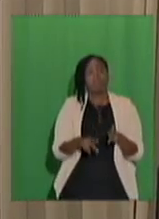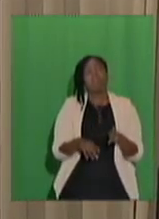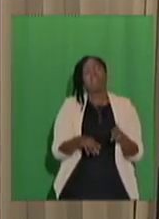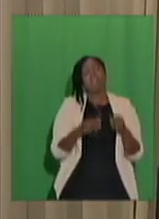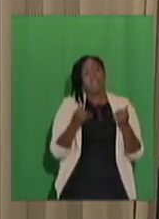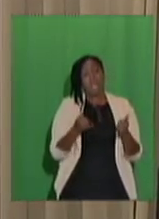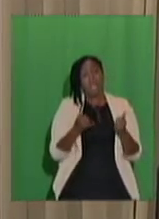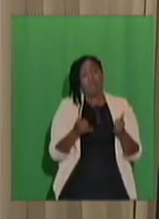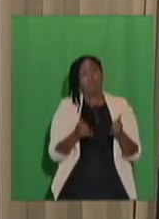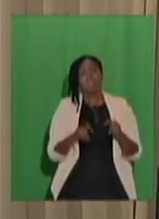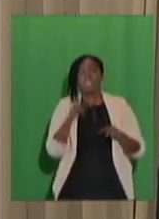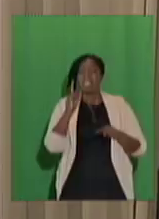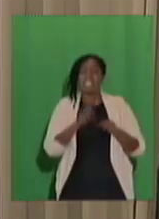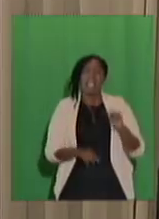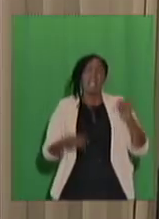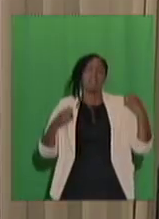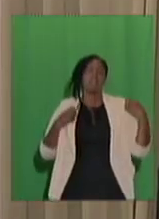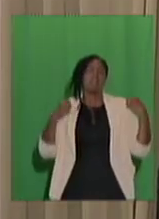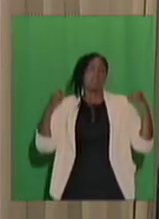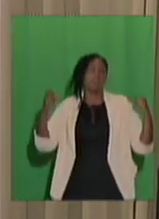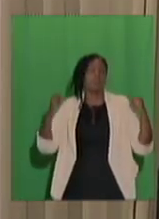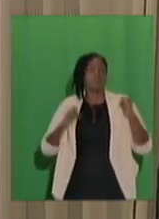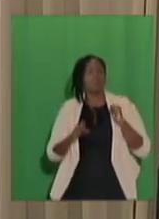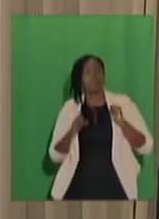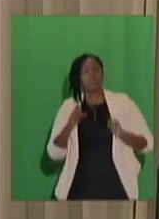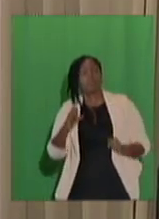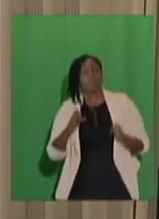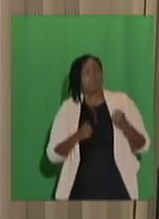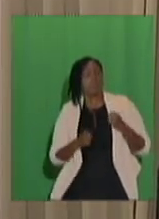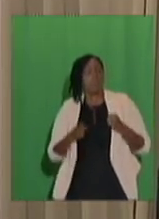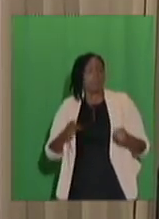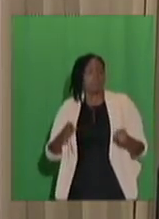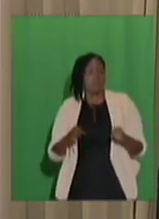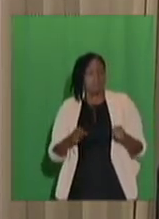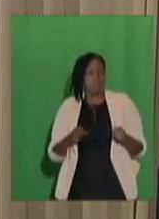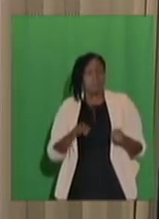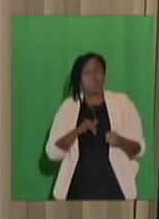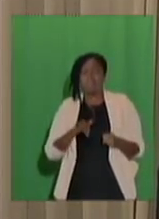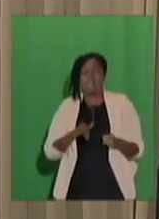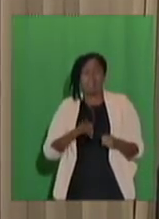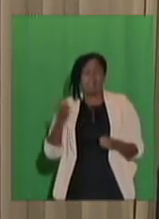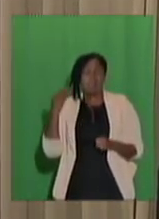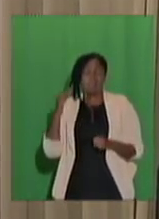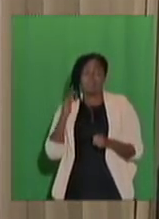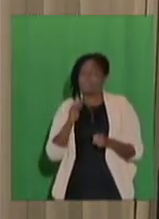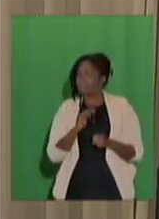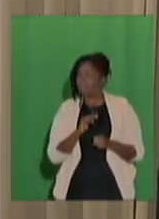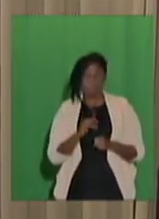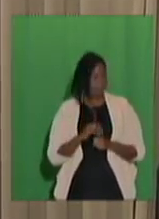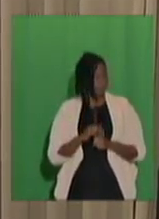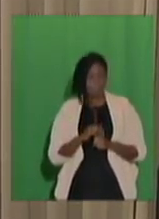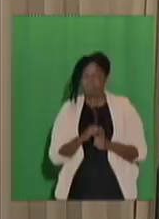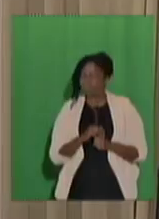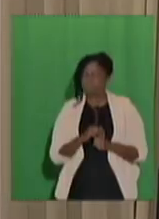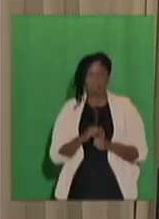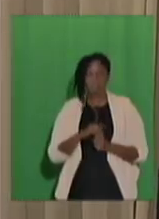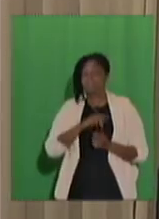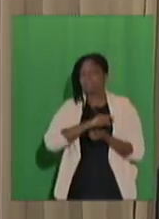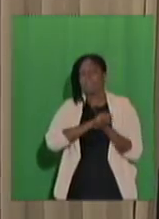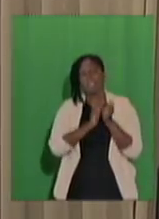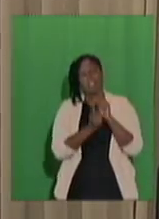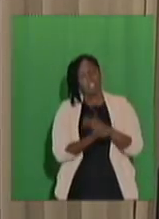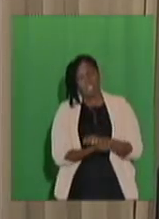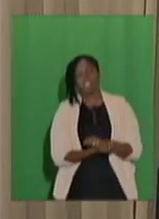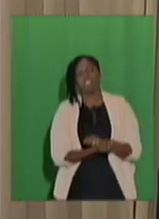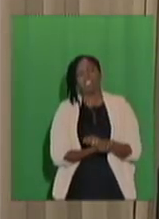to exercise, or even there would be some shortness of breath that is associated. So it's a gradual increase in your